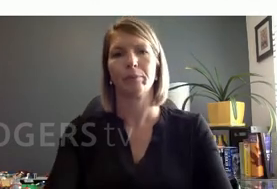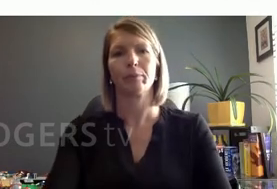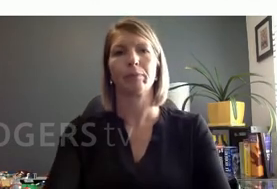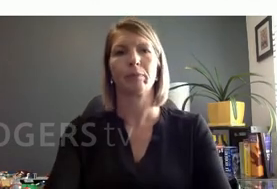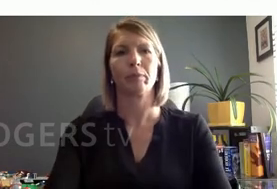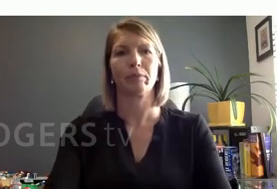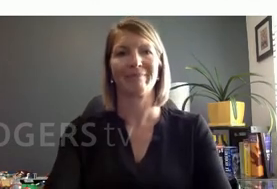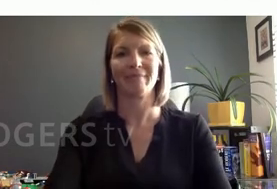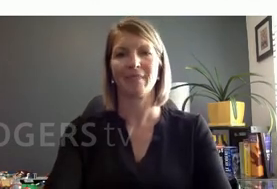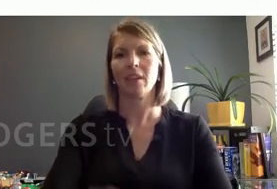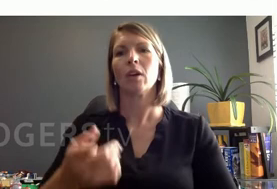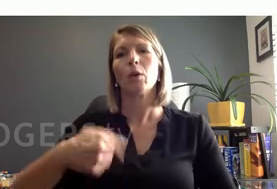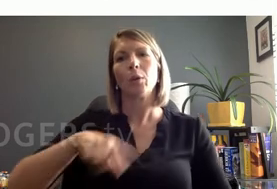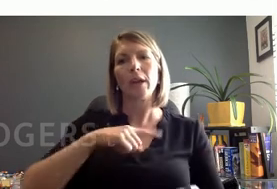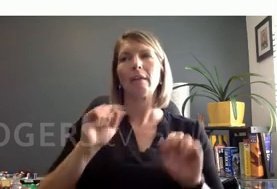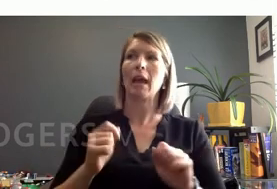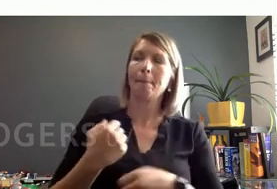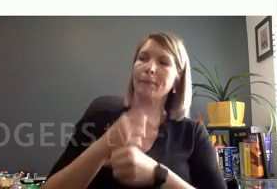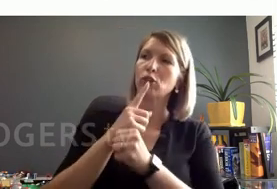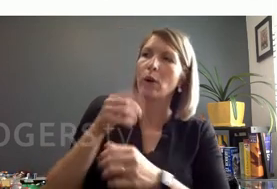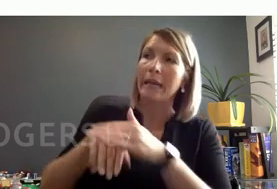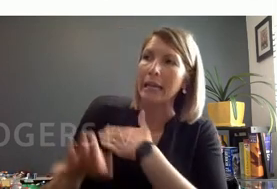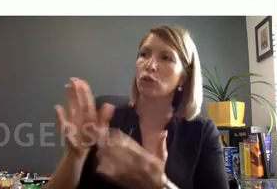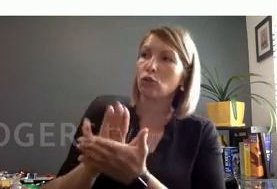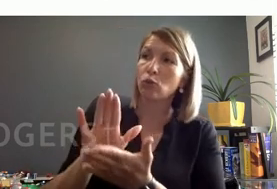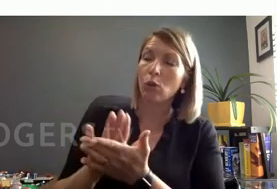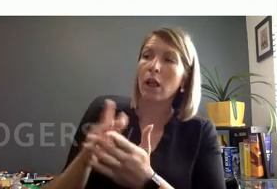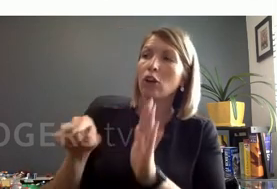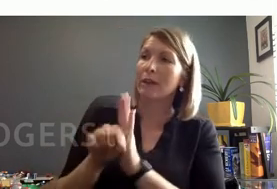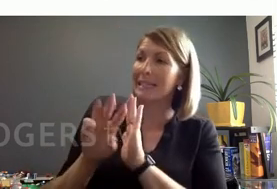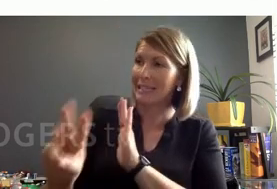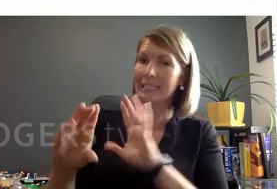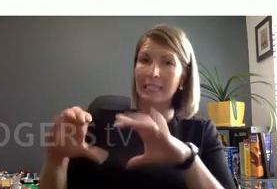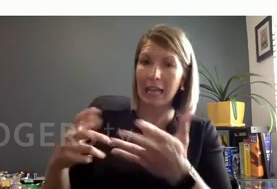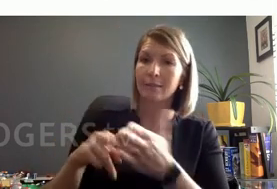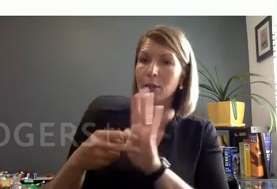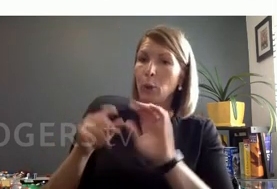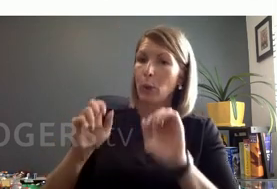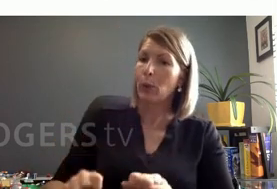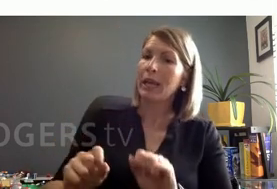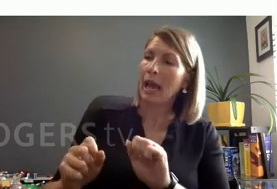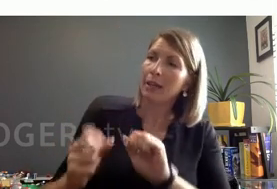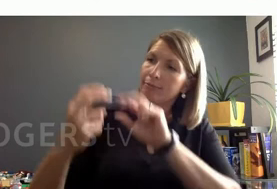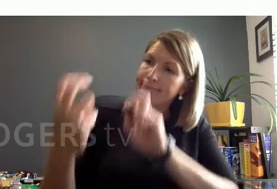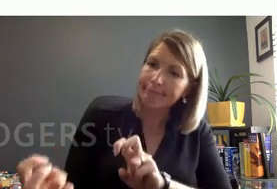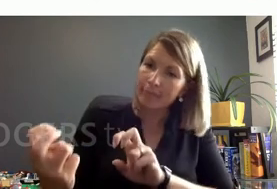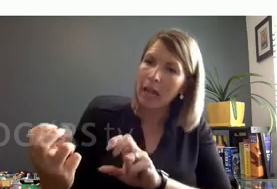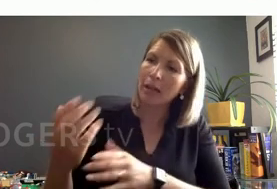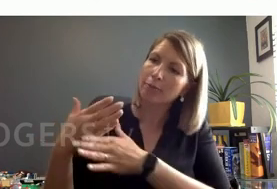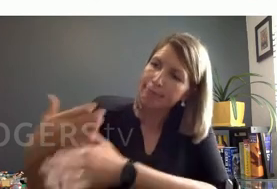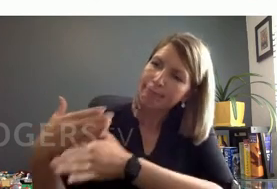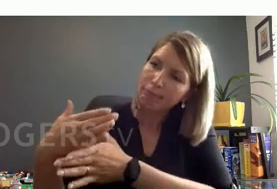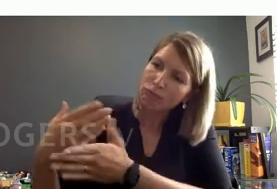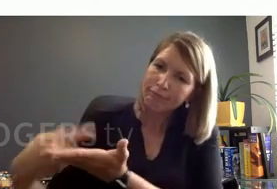their worldview of diversity and inclusion. And we've seen a lot of our post-secondary international youth go into